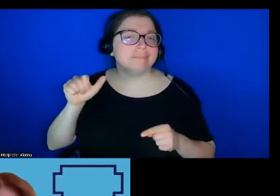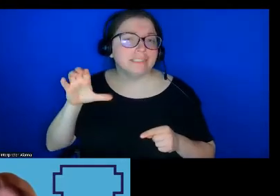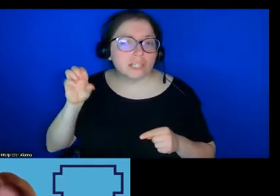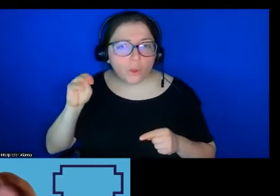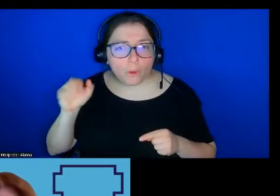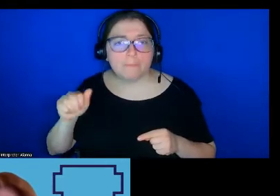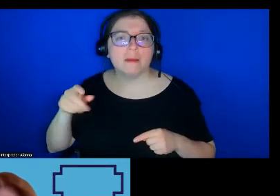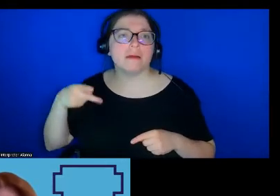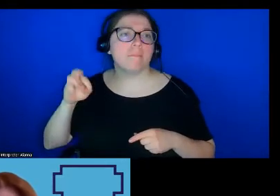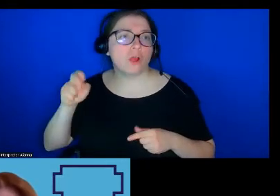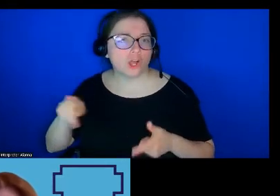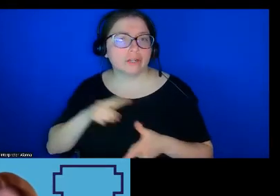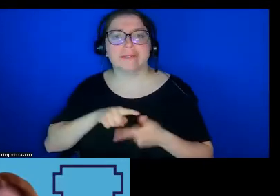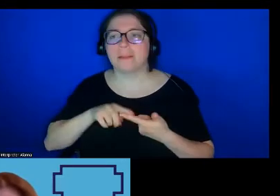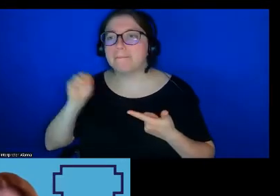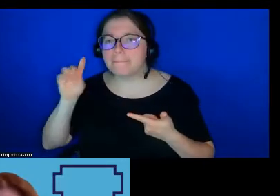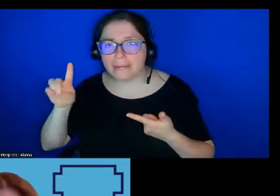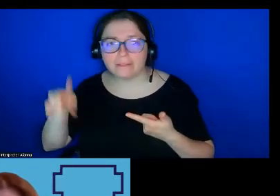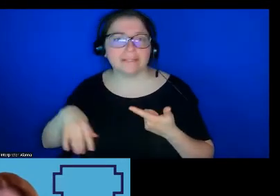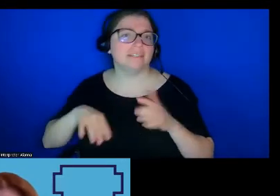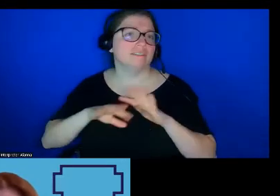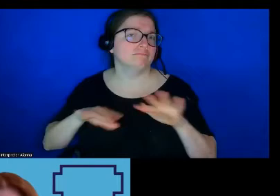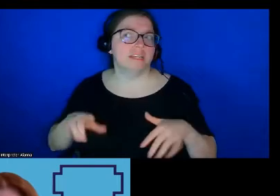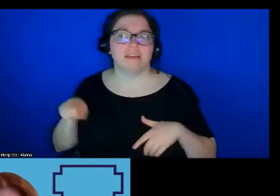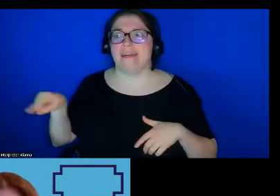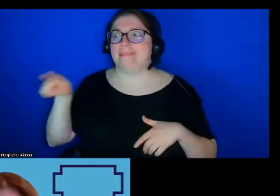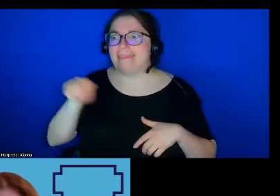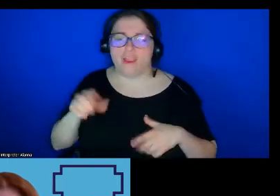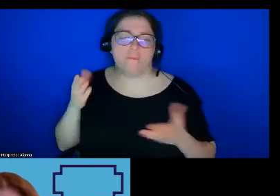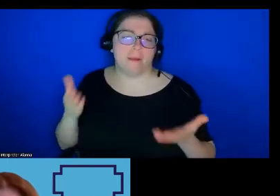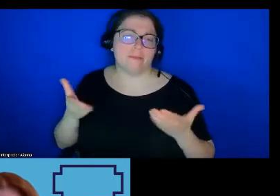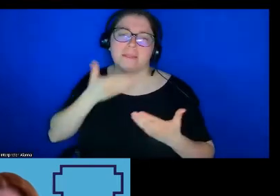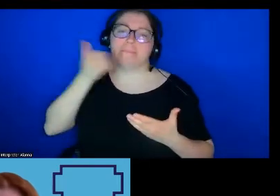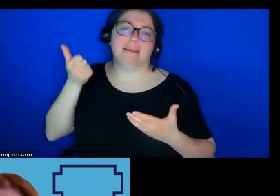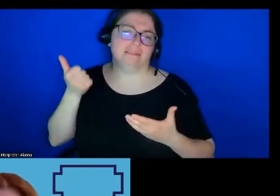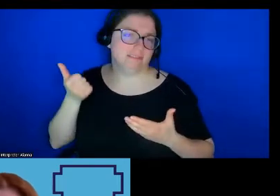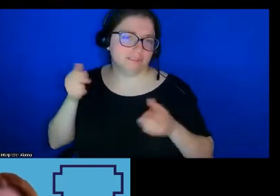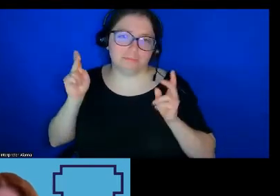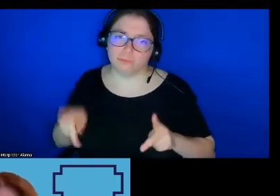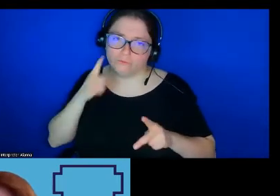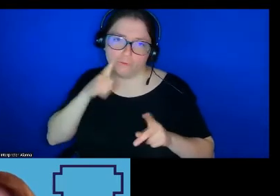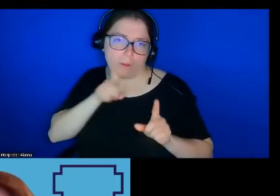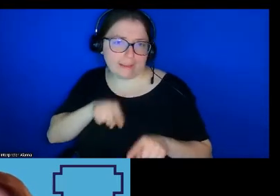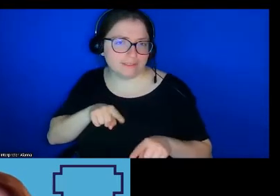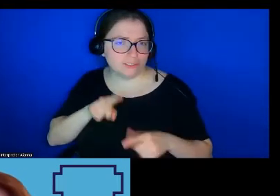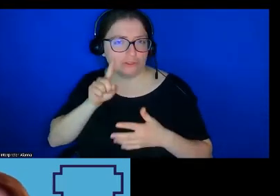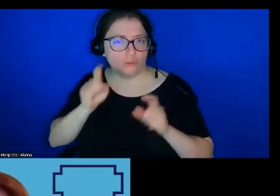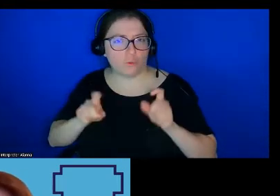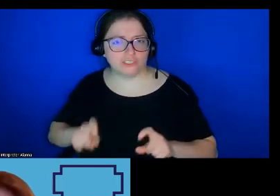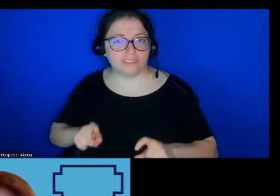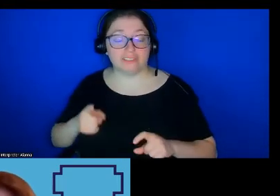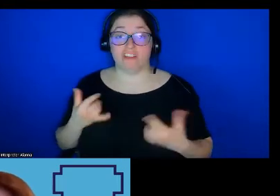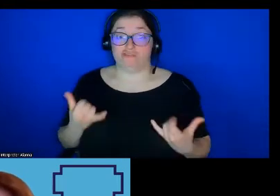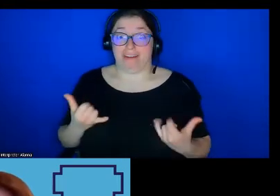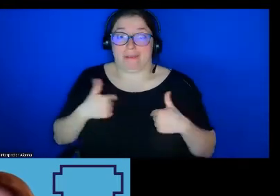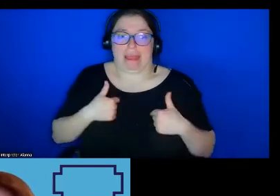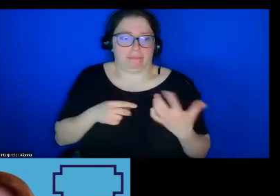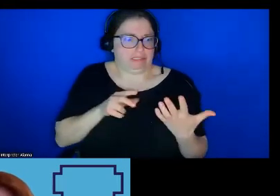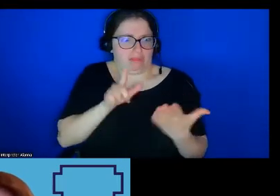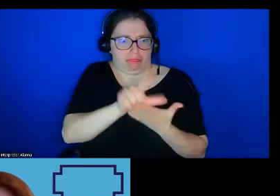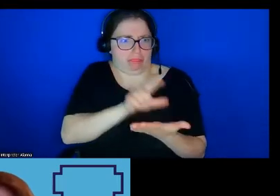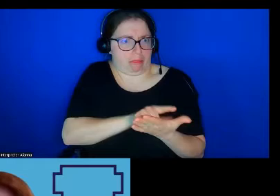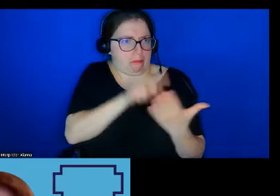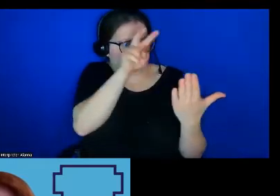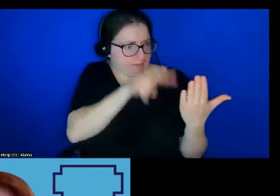jurisdictions in Maryland are probably the best bet to answer these questions like these are you know sort of just reading the law and having an interesting